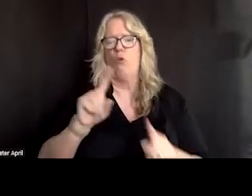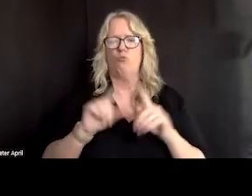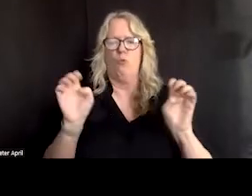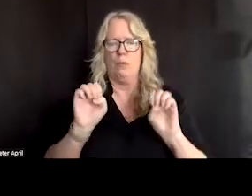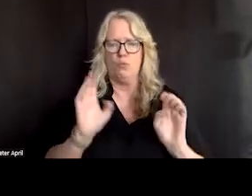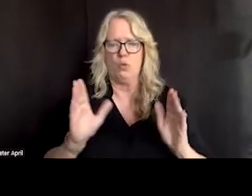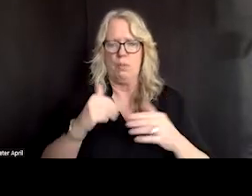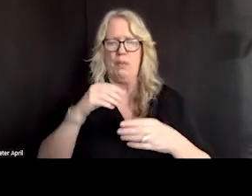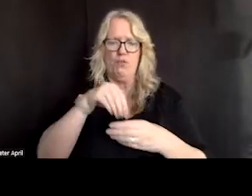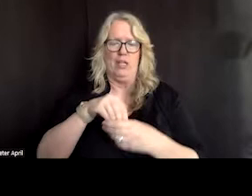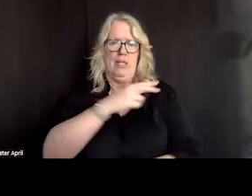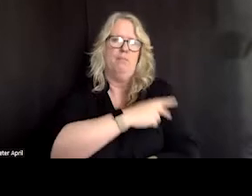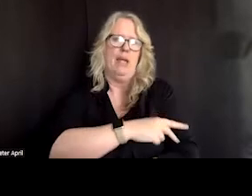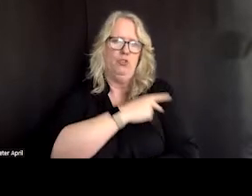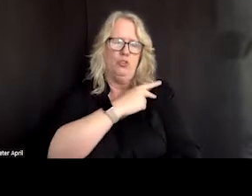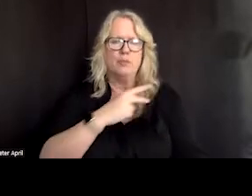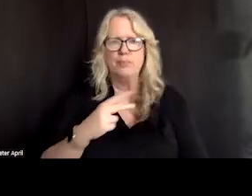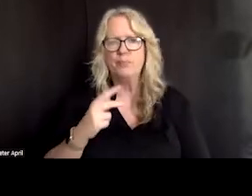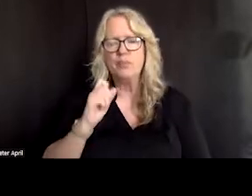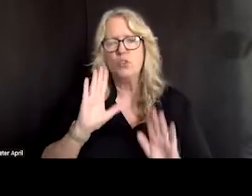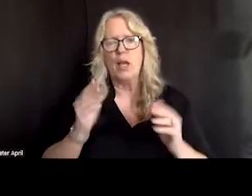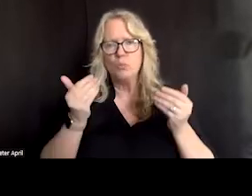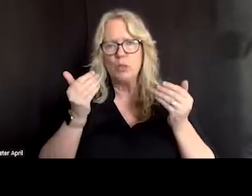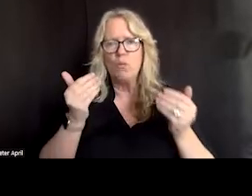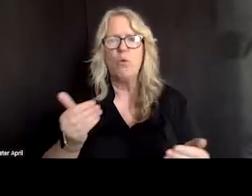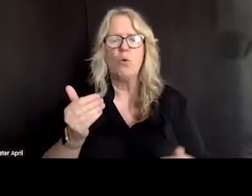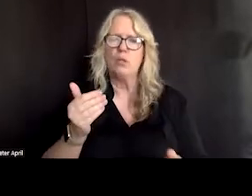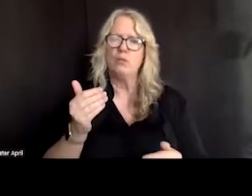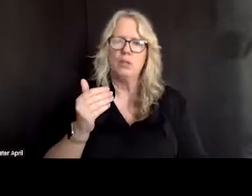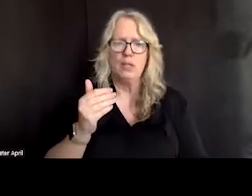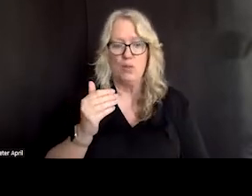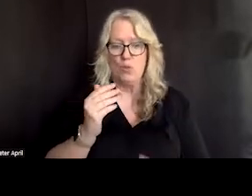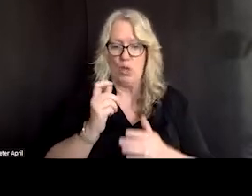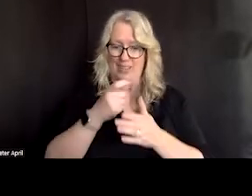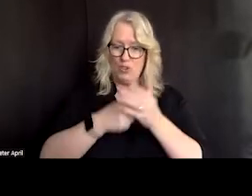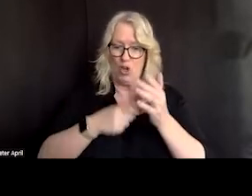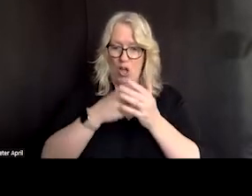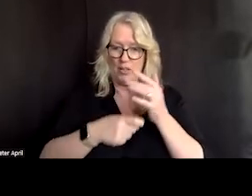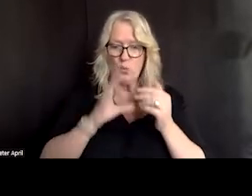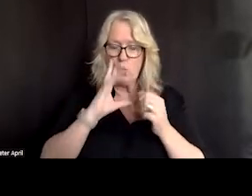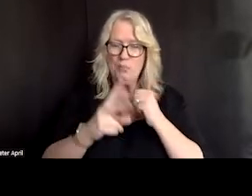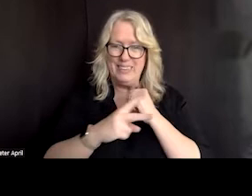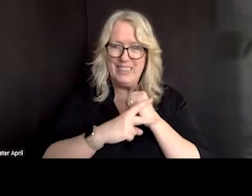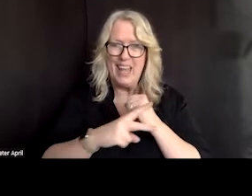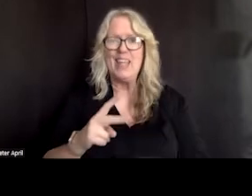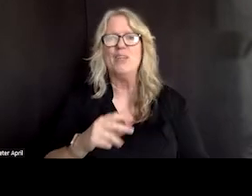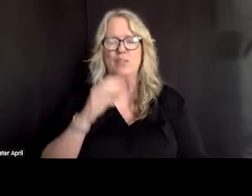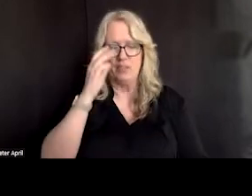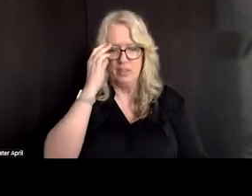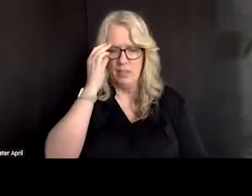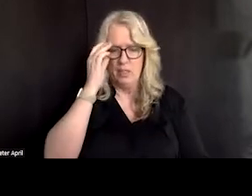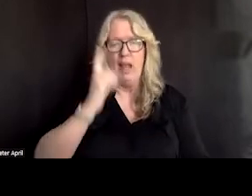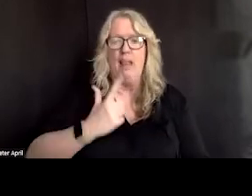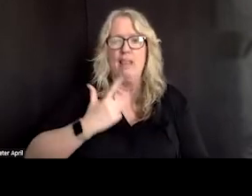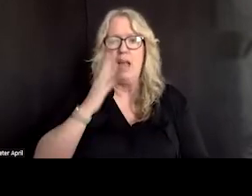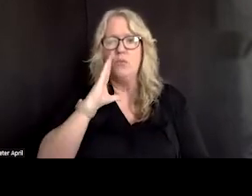to inpatient. And so as we go forward, those are costs that will be saved, lives that will